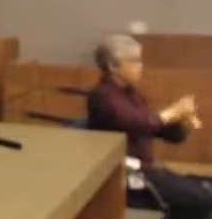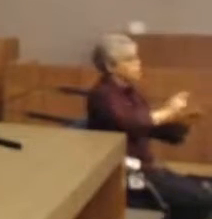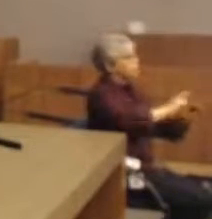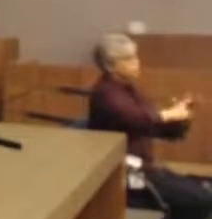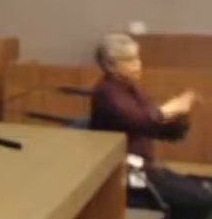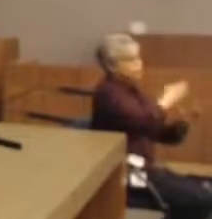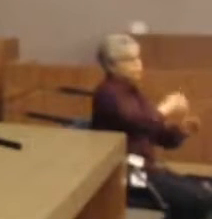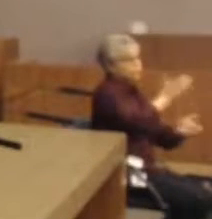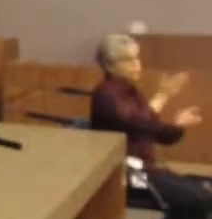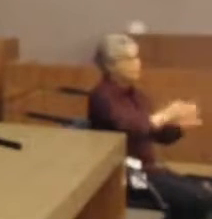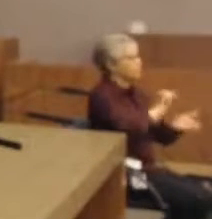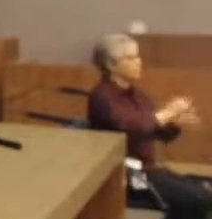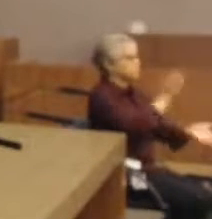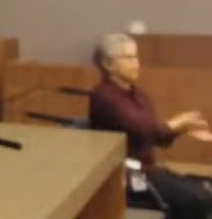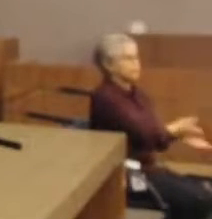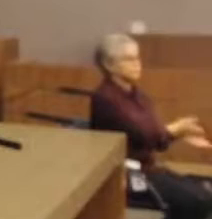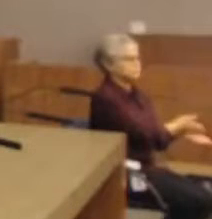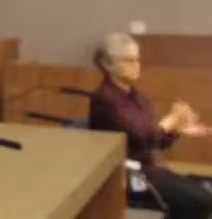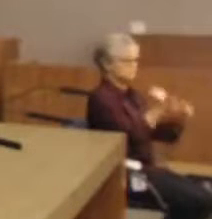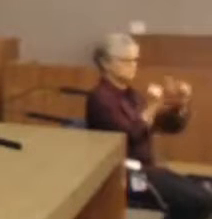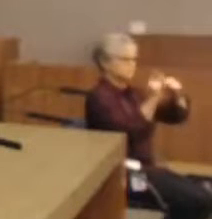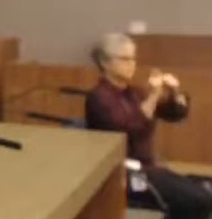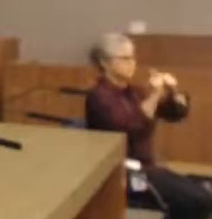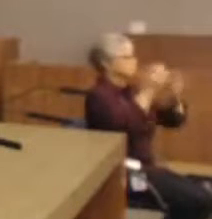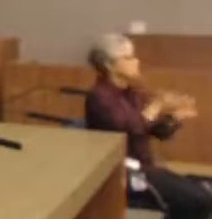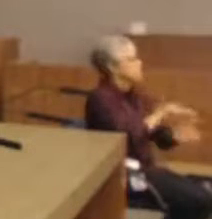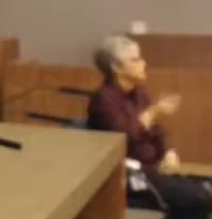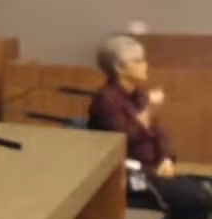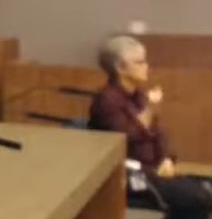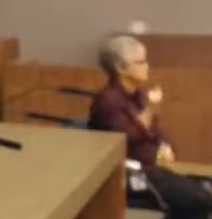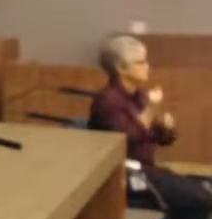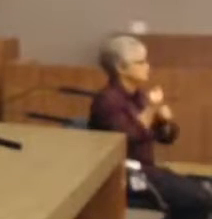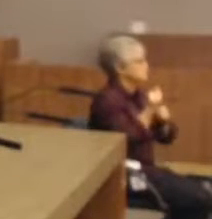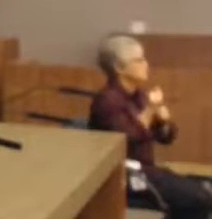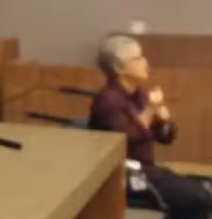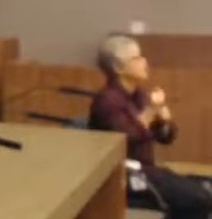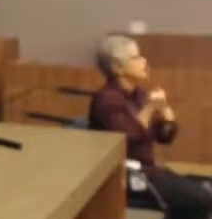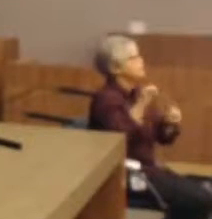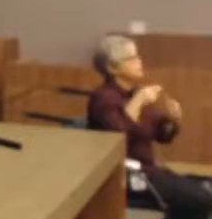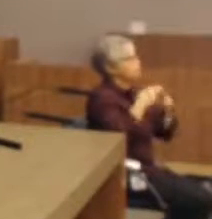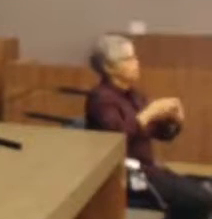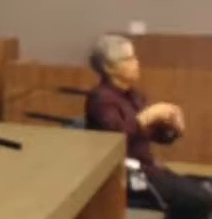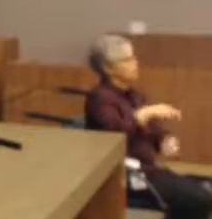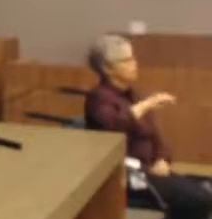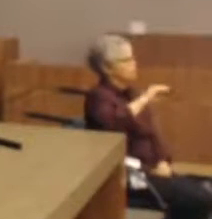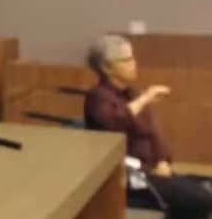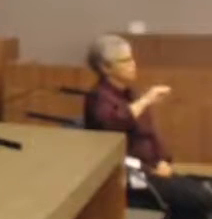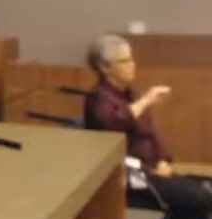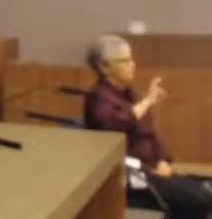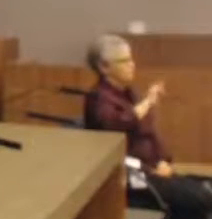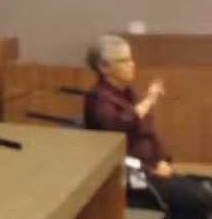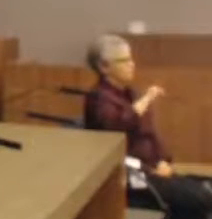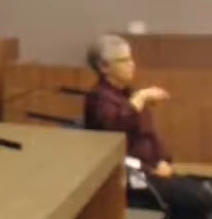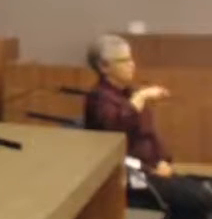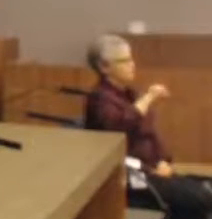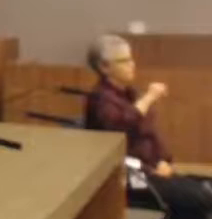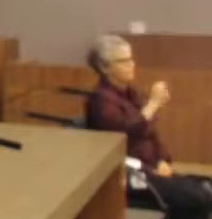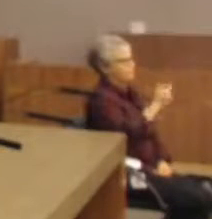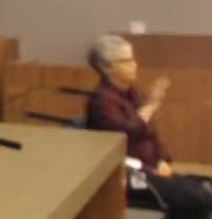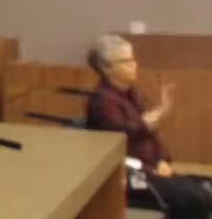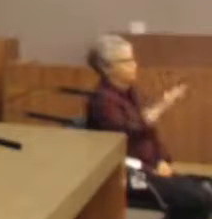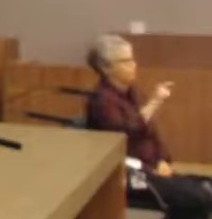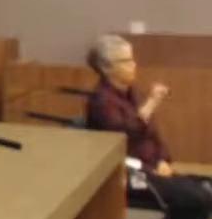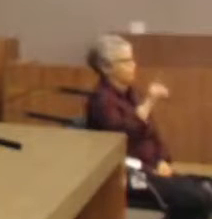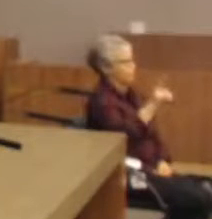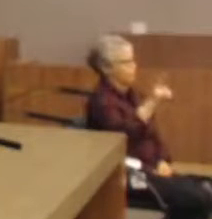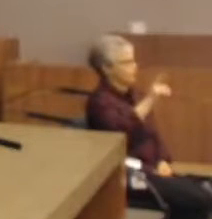goes offline. And Dan Siegel, a researcher, says that that's called flipping your lid. So it actually disconnects the thinking part of your